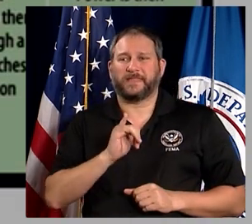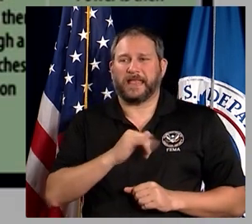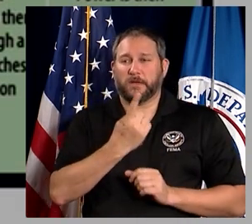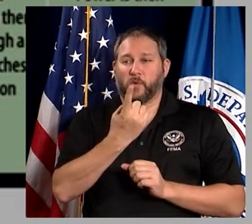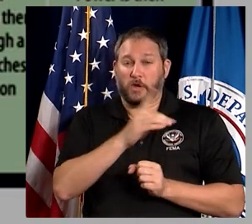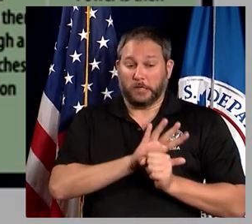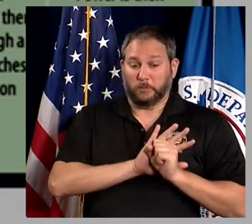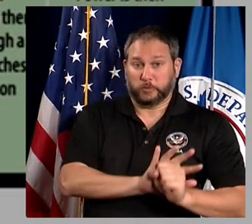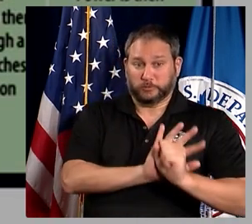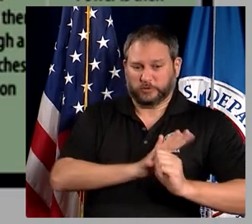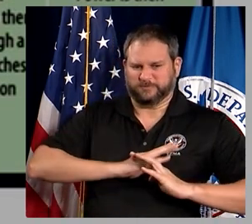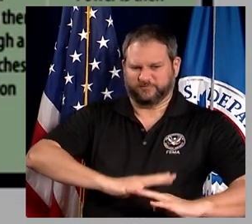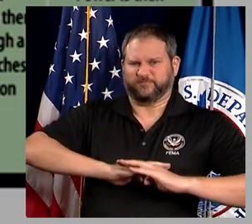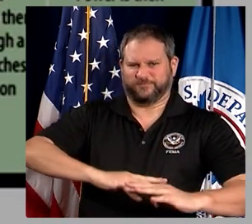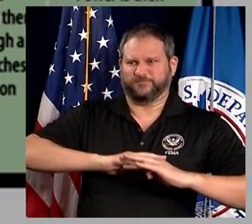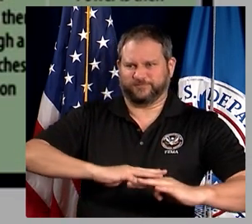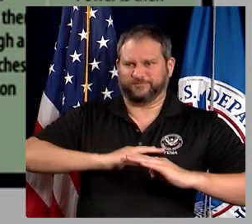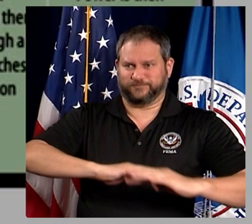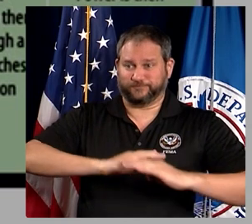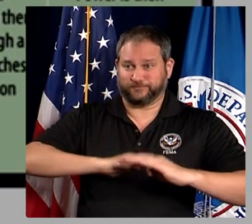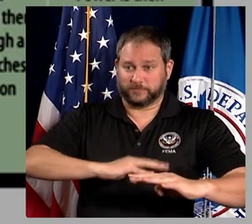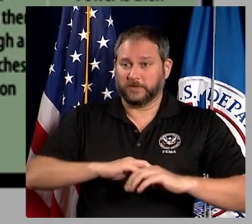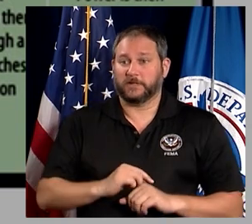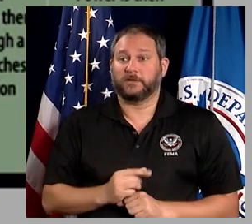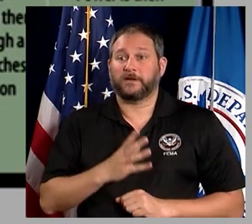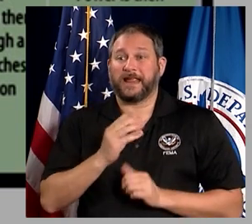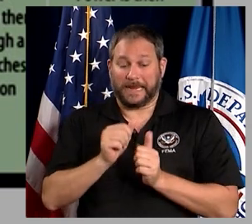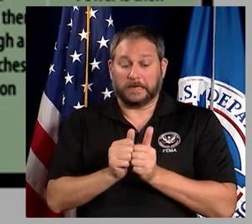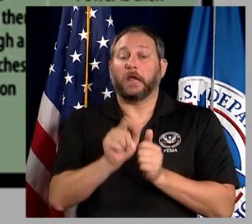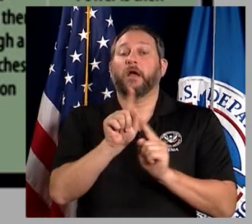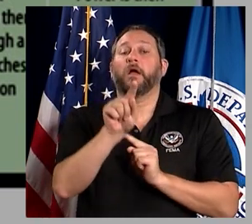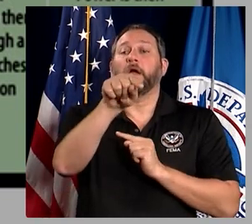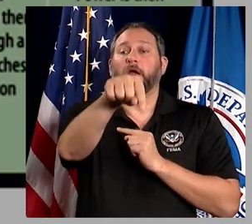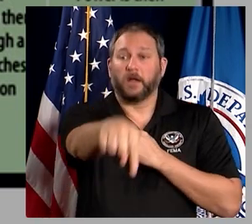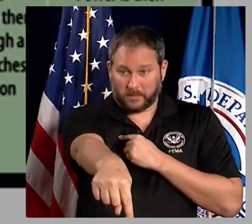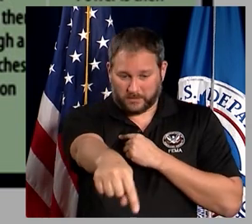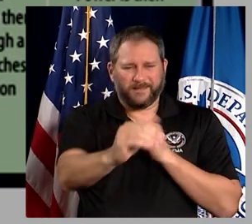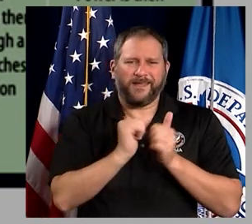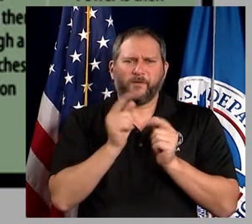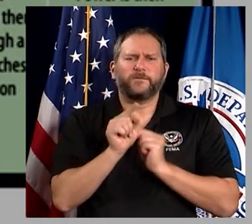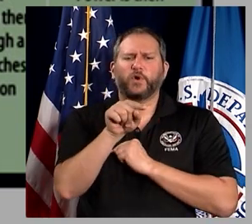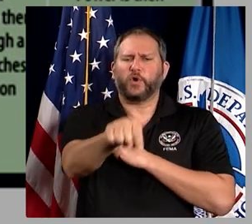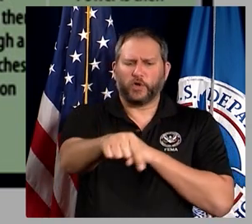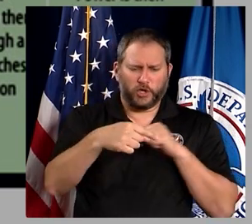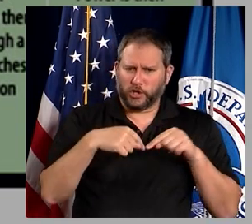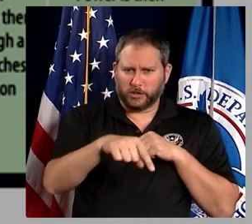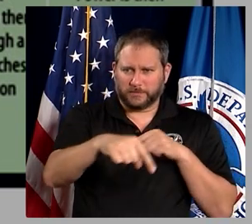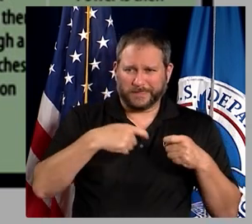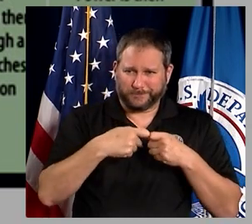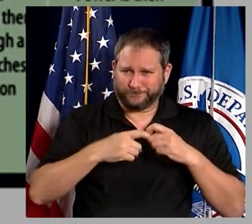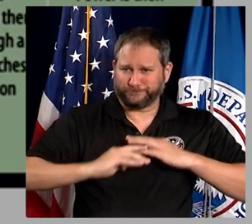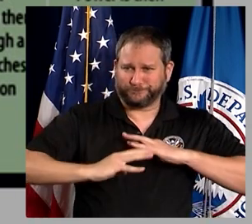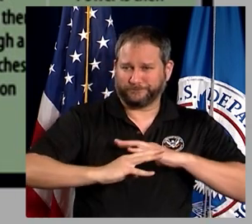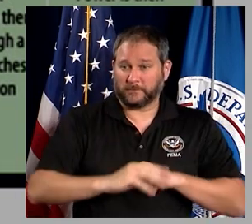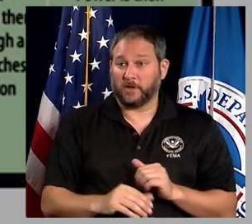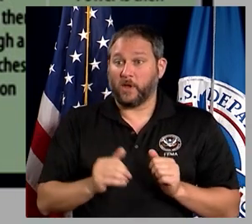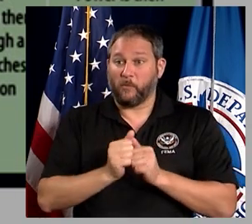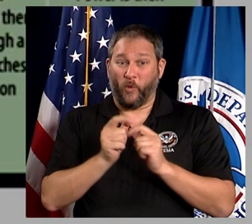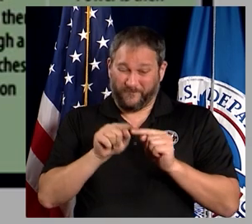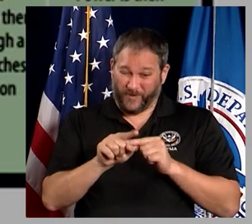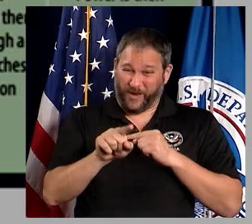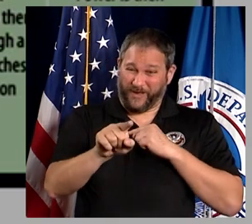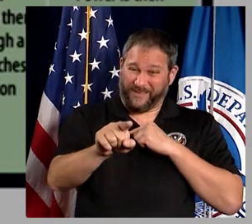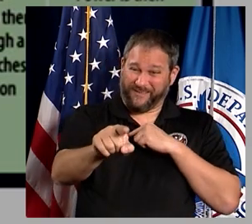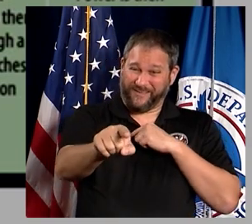the system, and distance, how far that electricity needs to travel. The longer the distance, the higher the